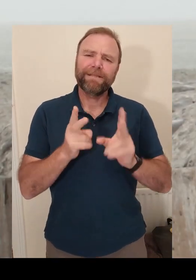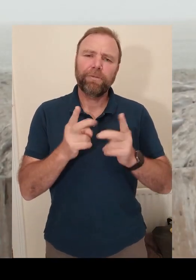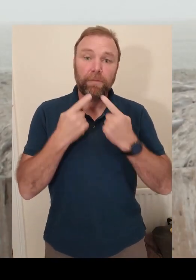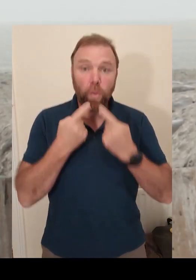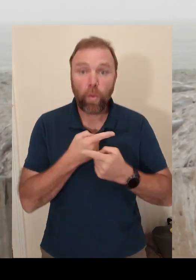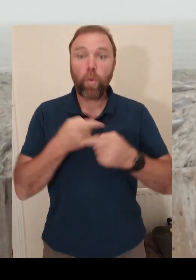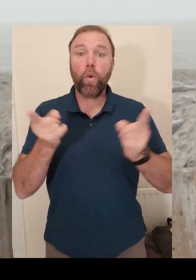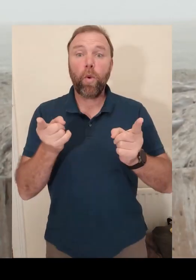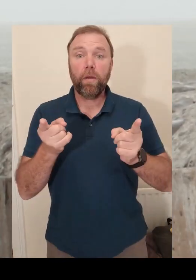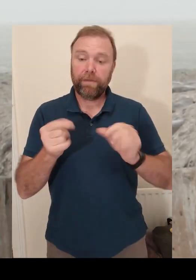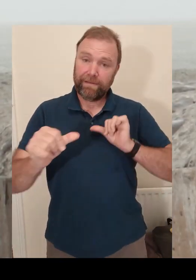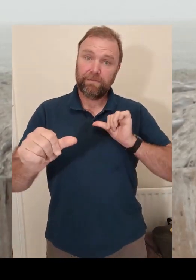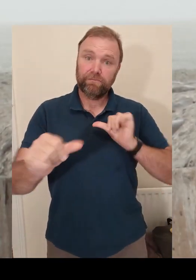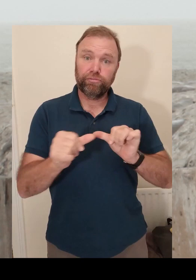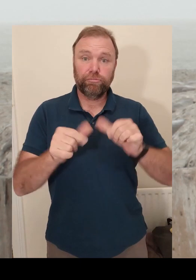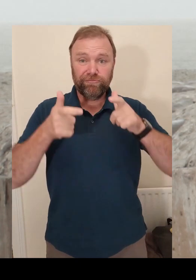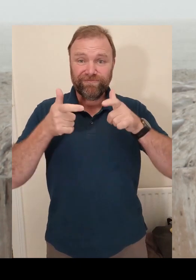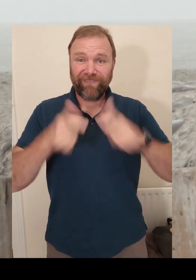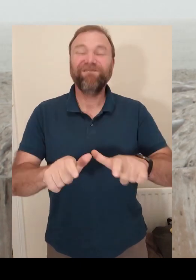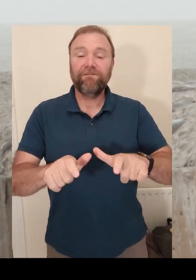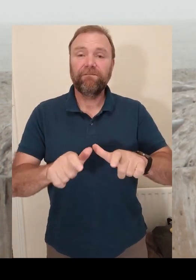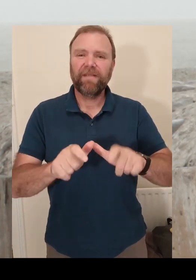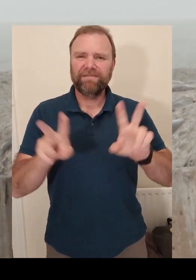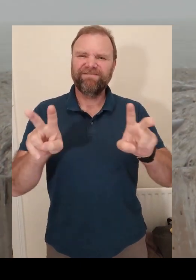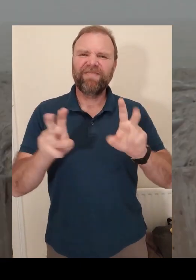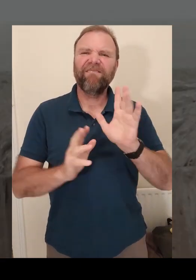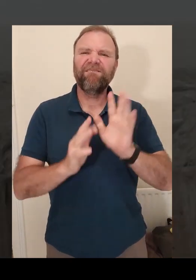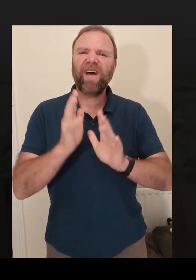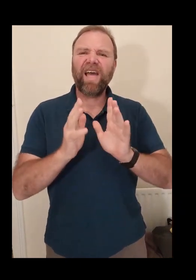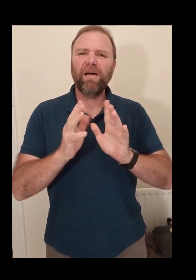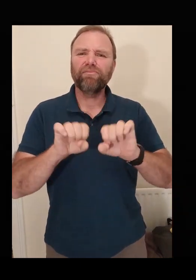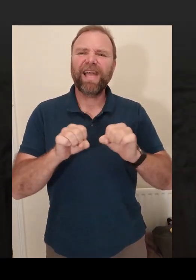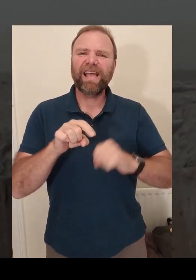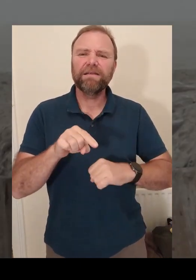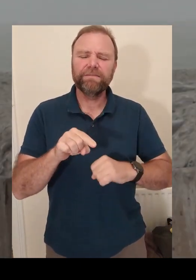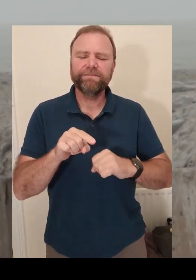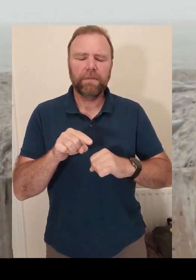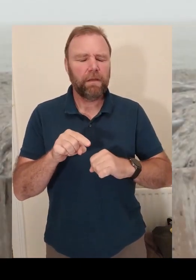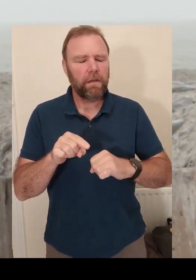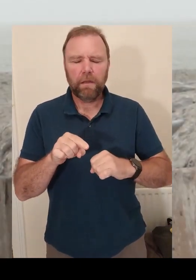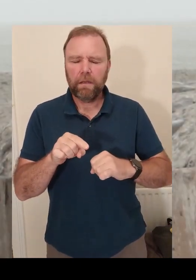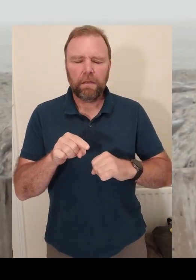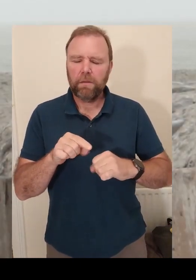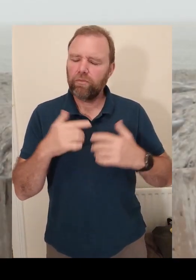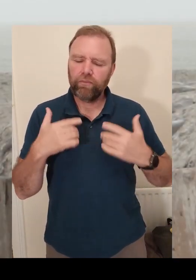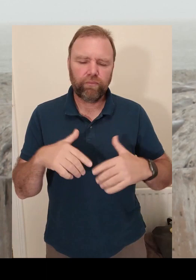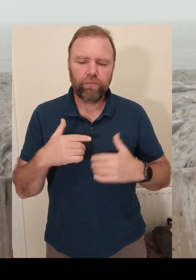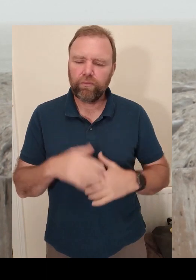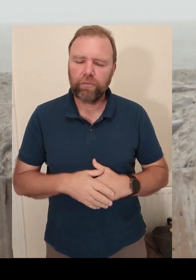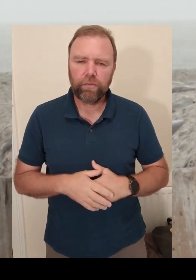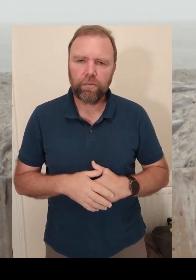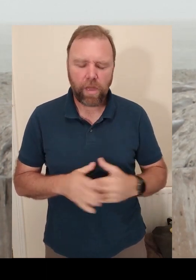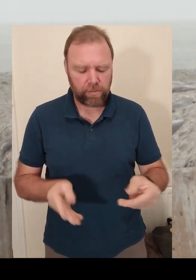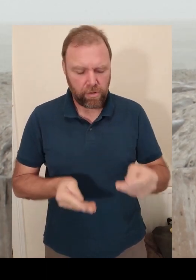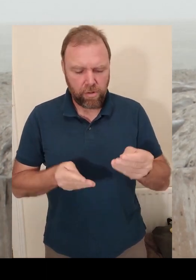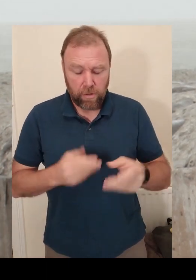Interpreting the fire break announcement was huge. The announcement of the fire break kind